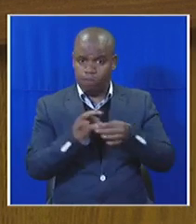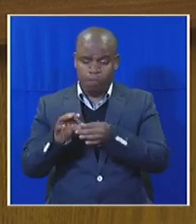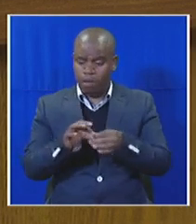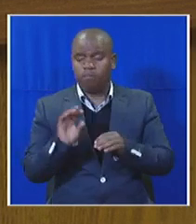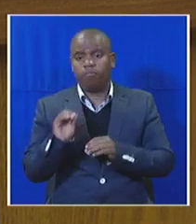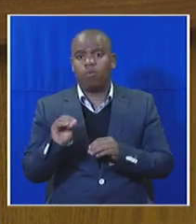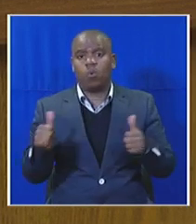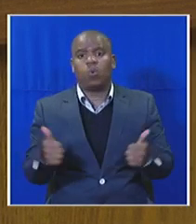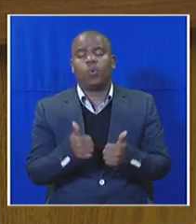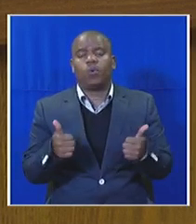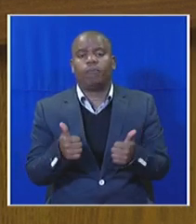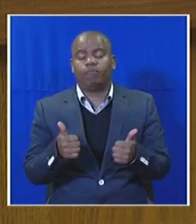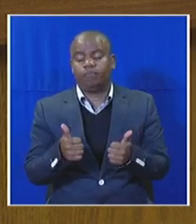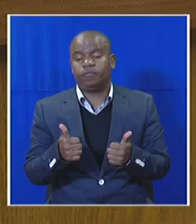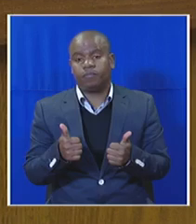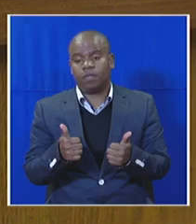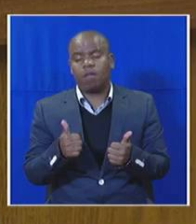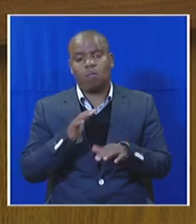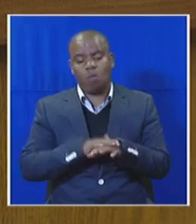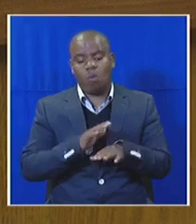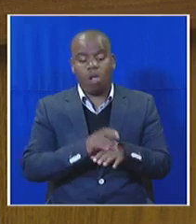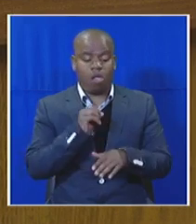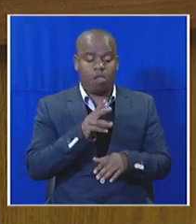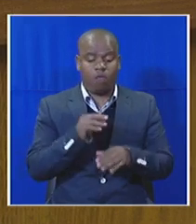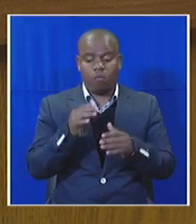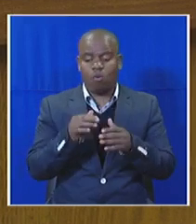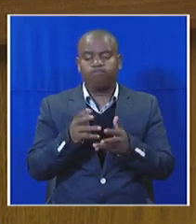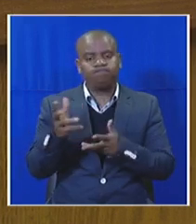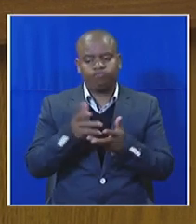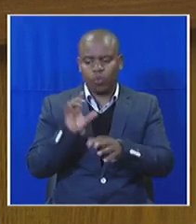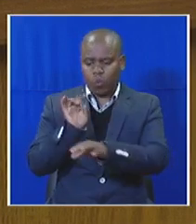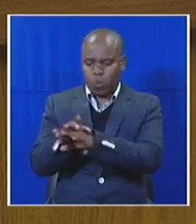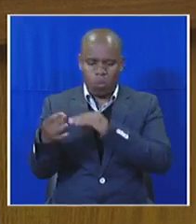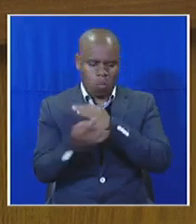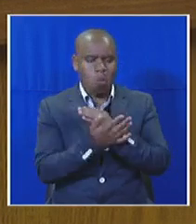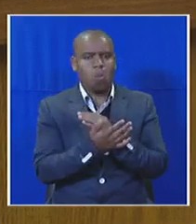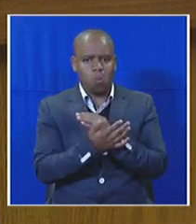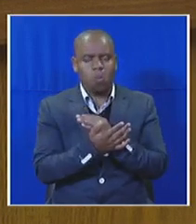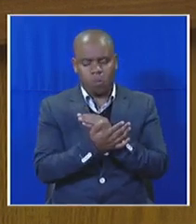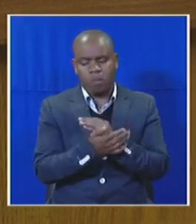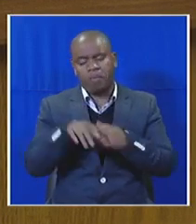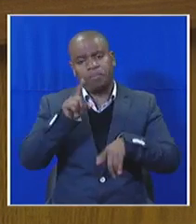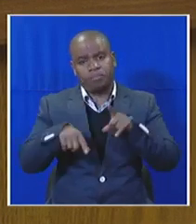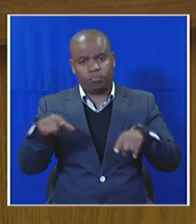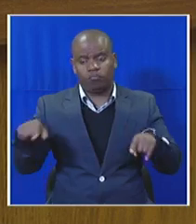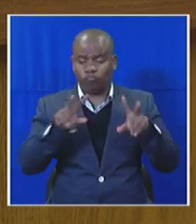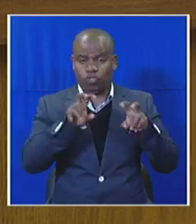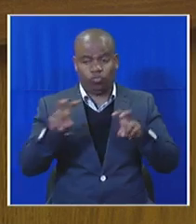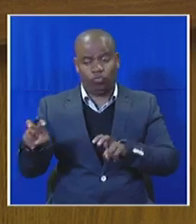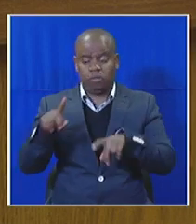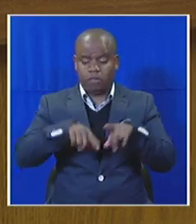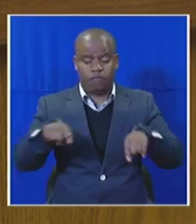which includes consultation and coordination on a wide range of issues.